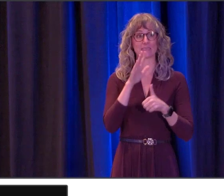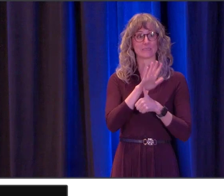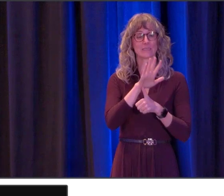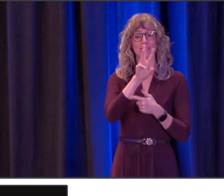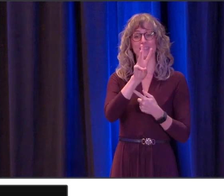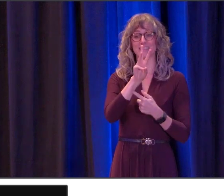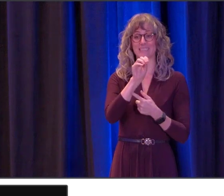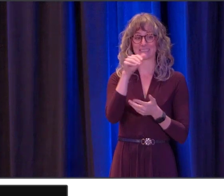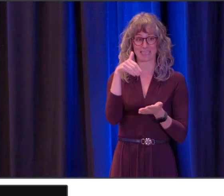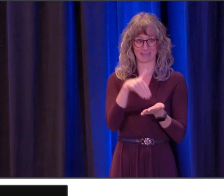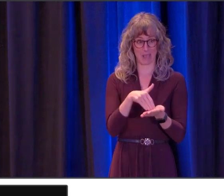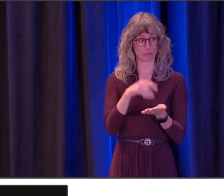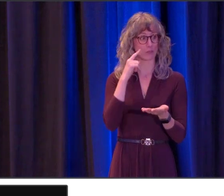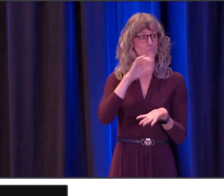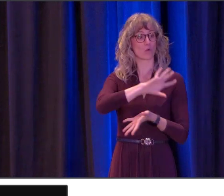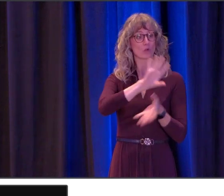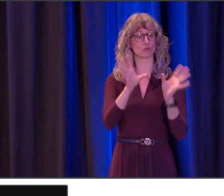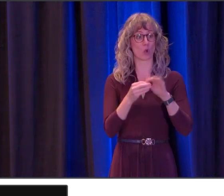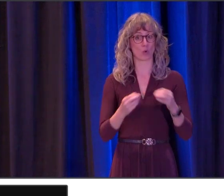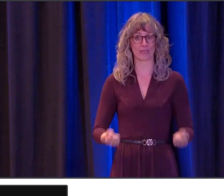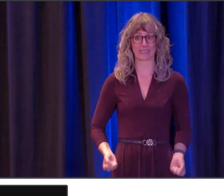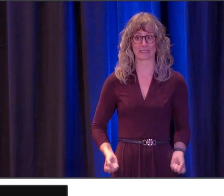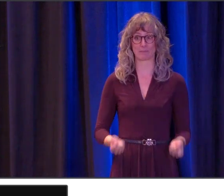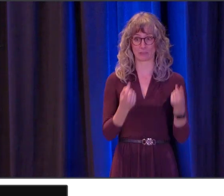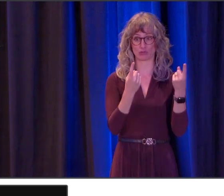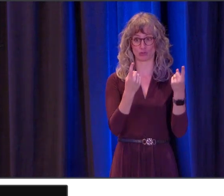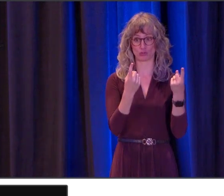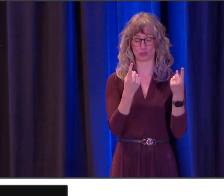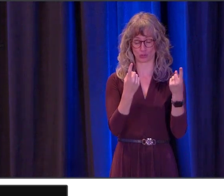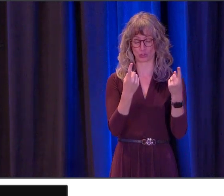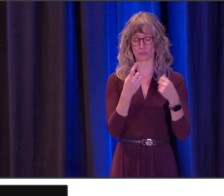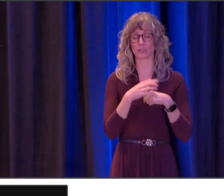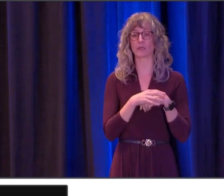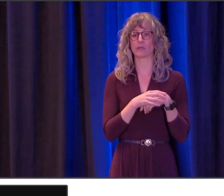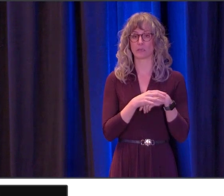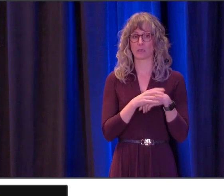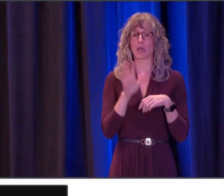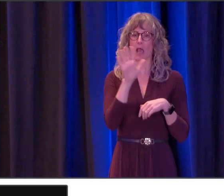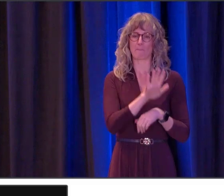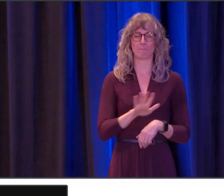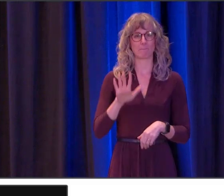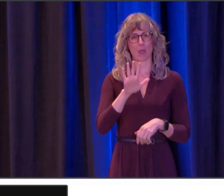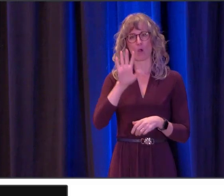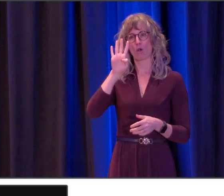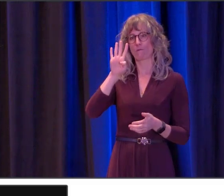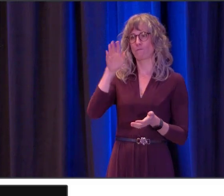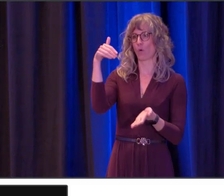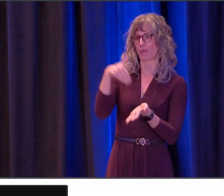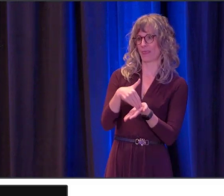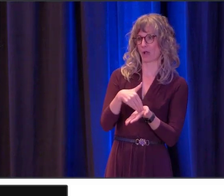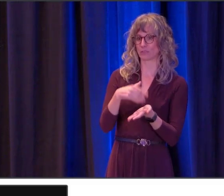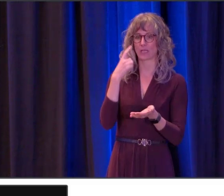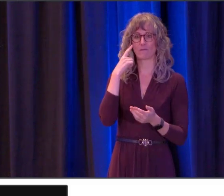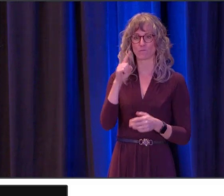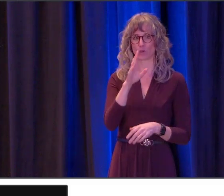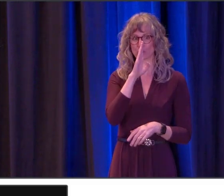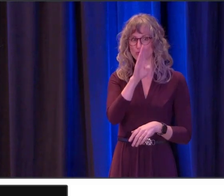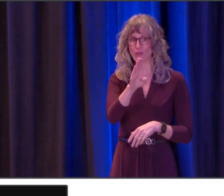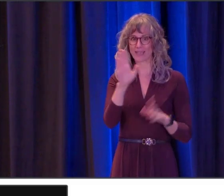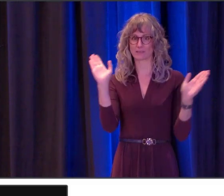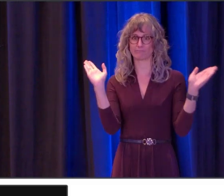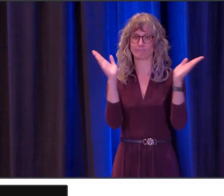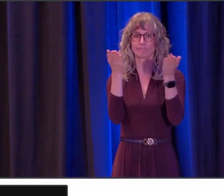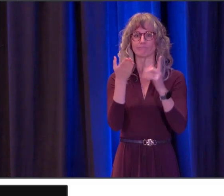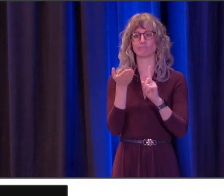$60,000 in total expenditures so far through that point, around $4,000 in direct lobbying